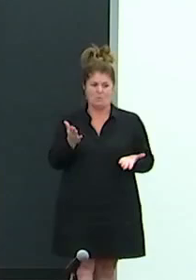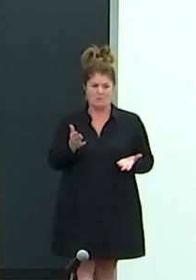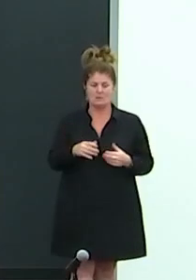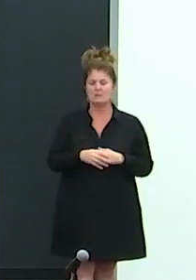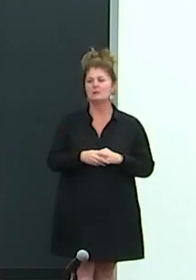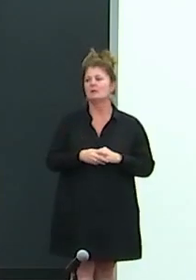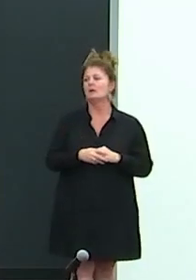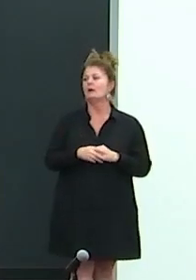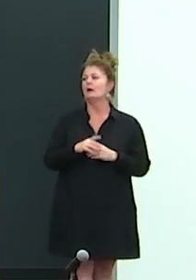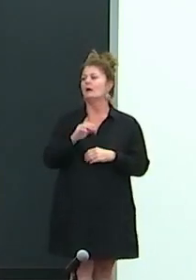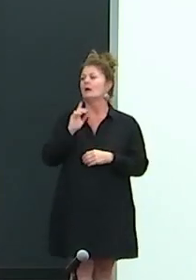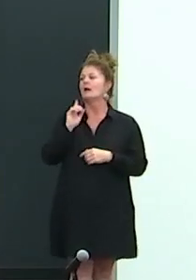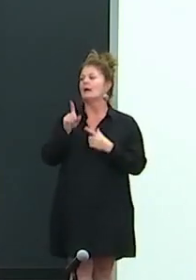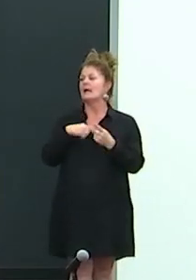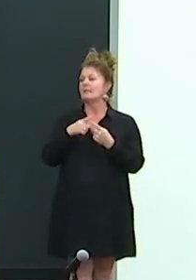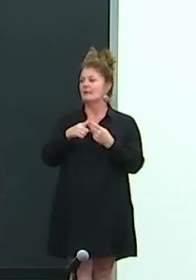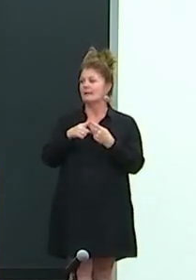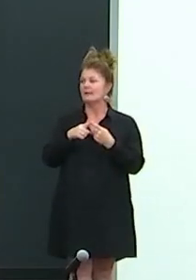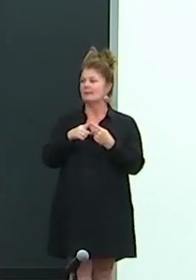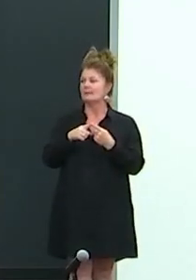wasn't until I was diagnosed that I paid